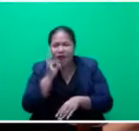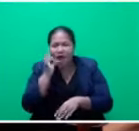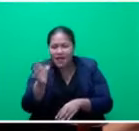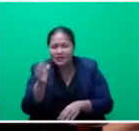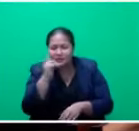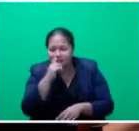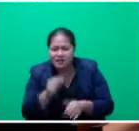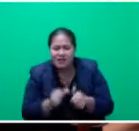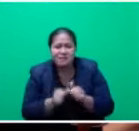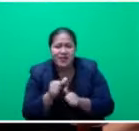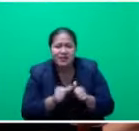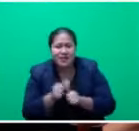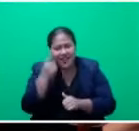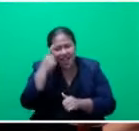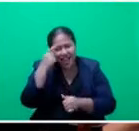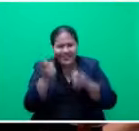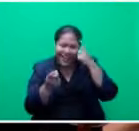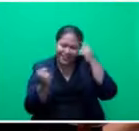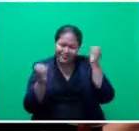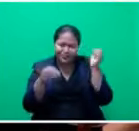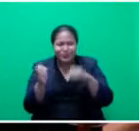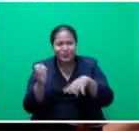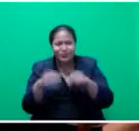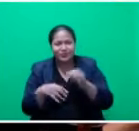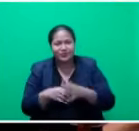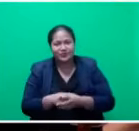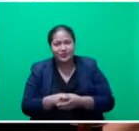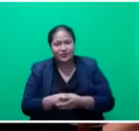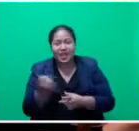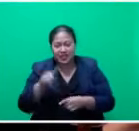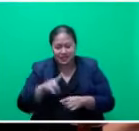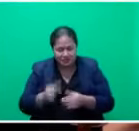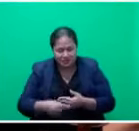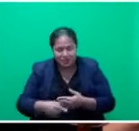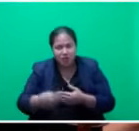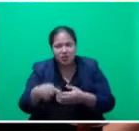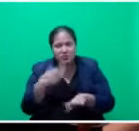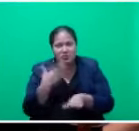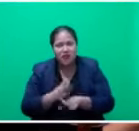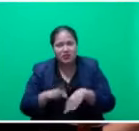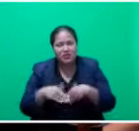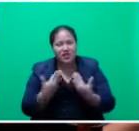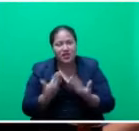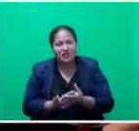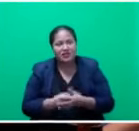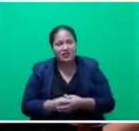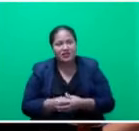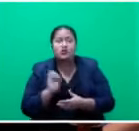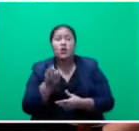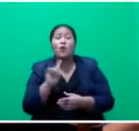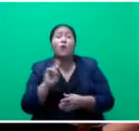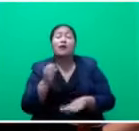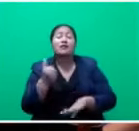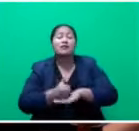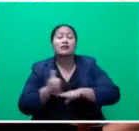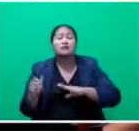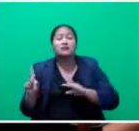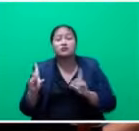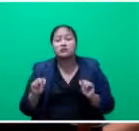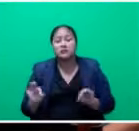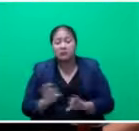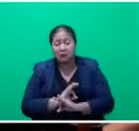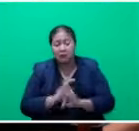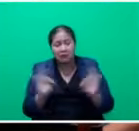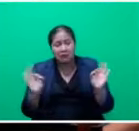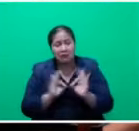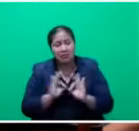on a unified course of action, and then to carry it out. What does our government do? Nothing. Mr.